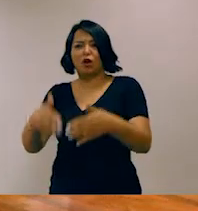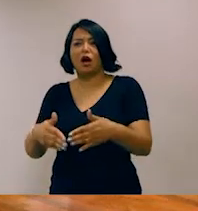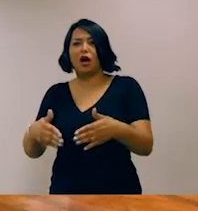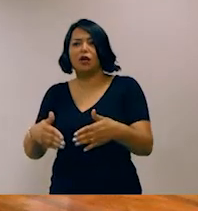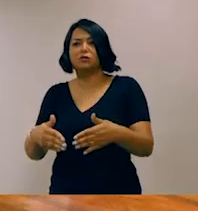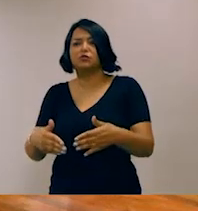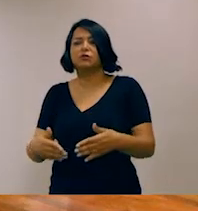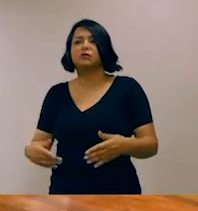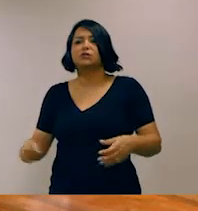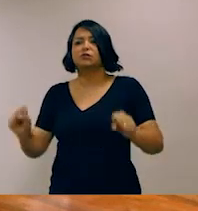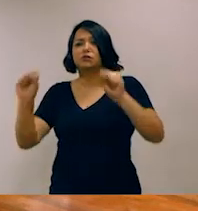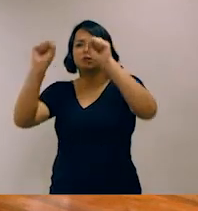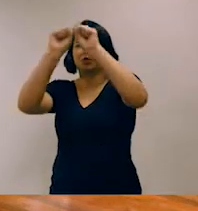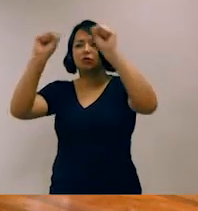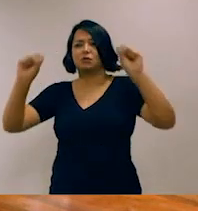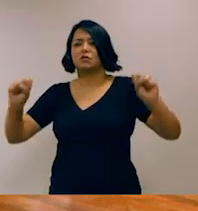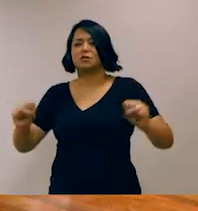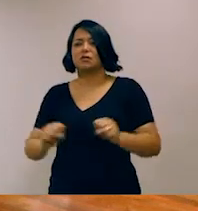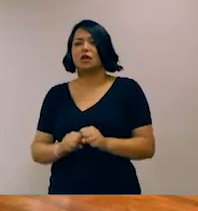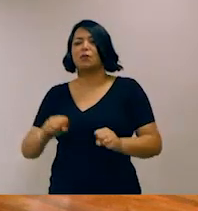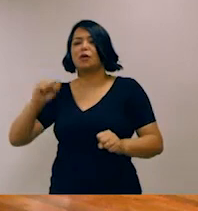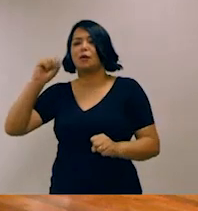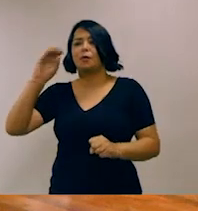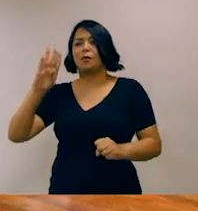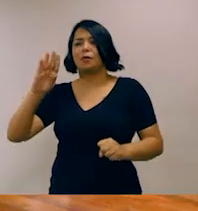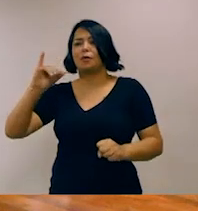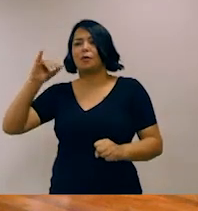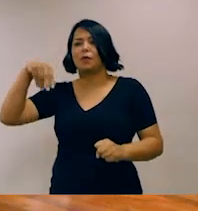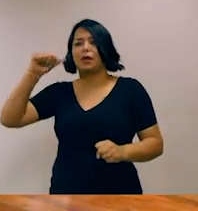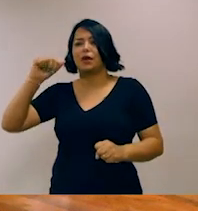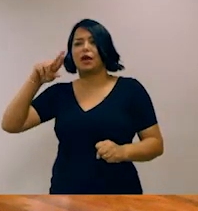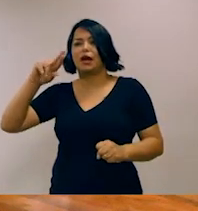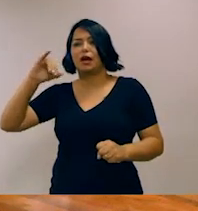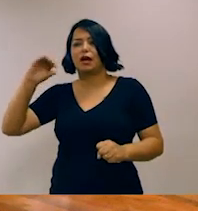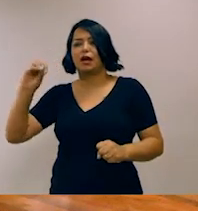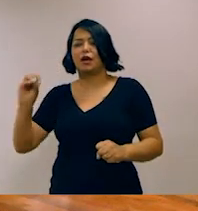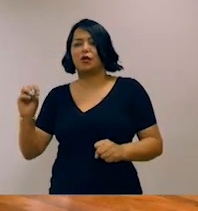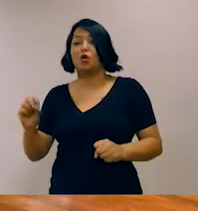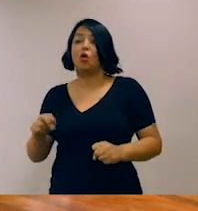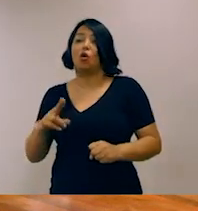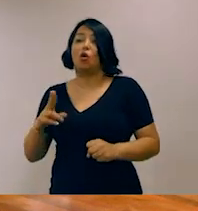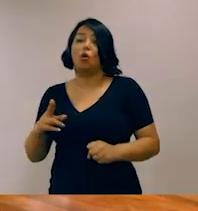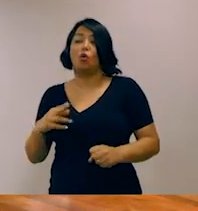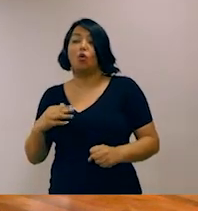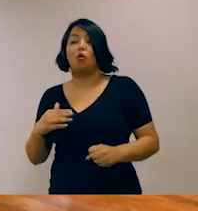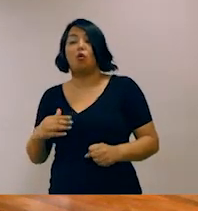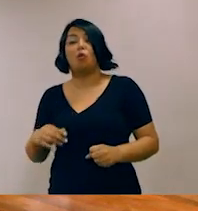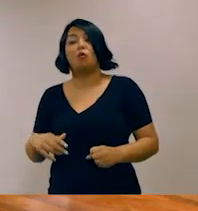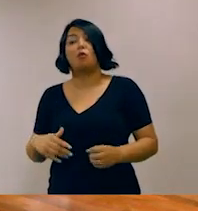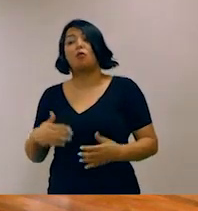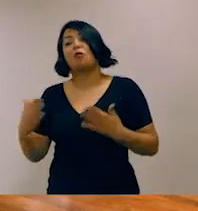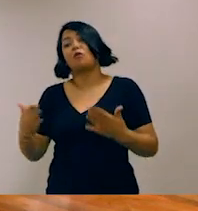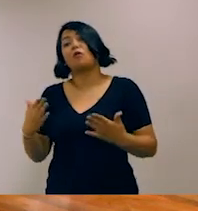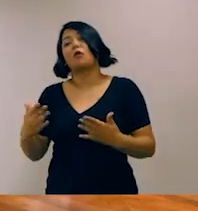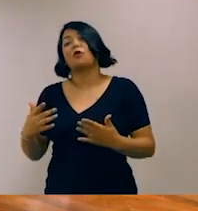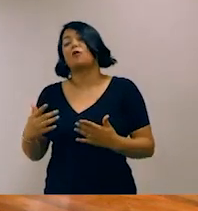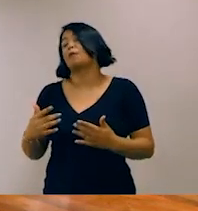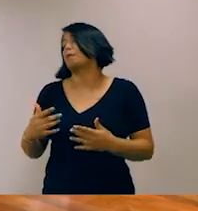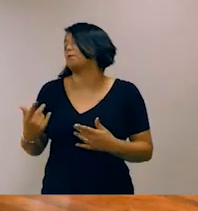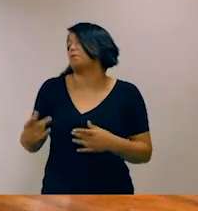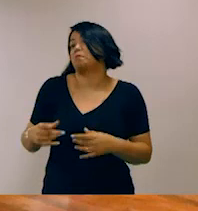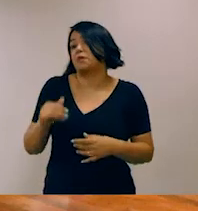you focus on a binary thing, success or failure, and or instead of other